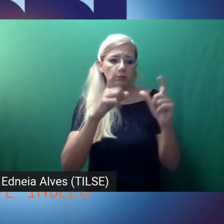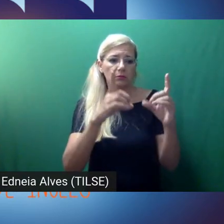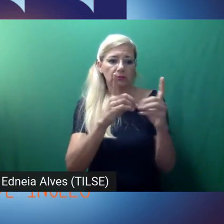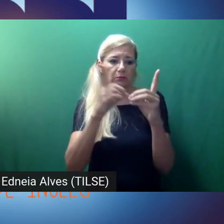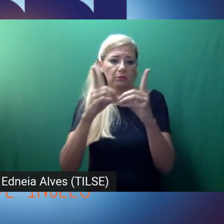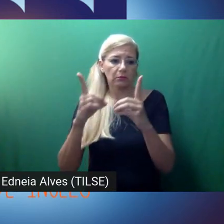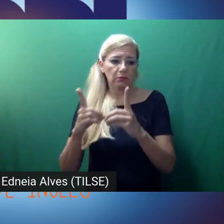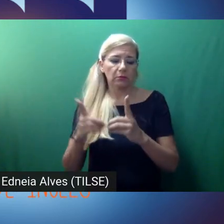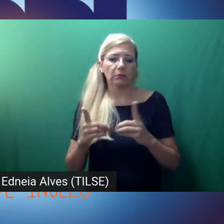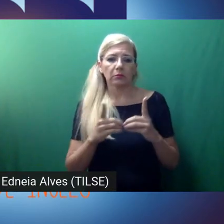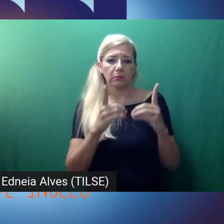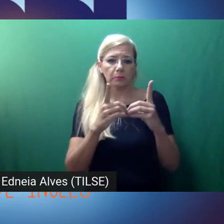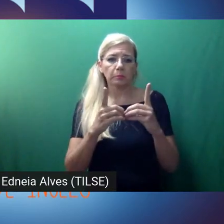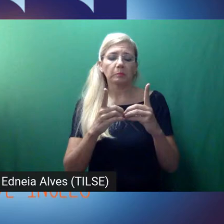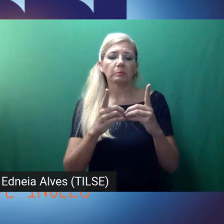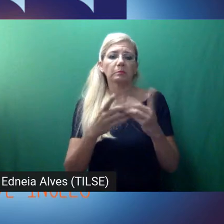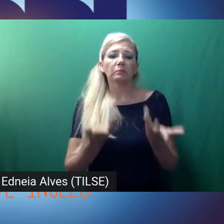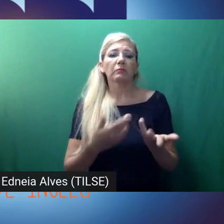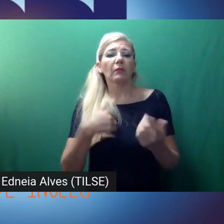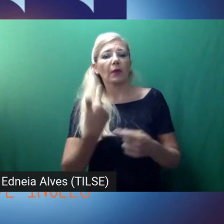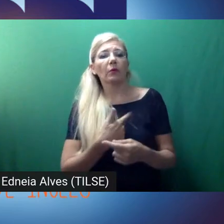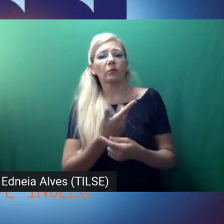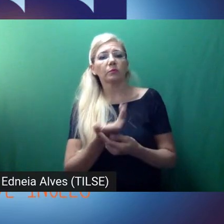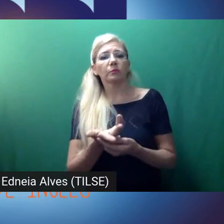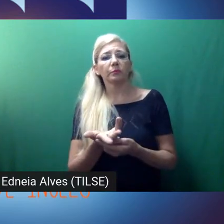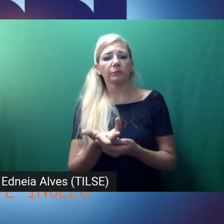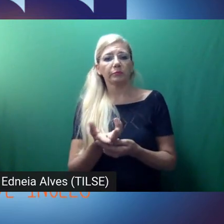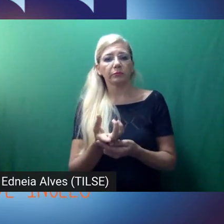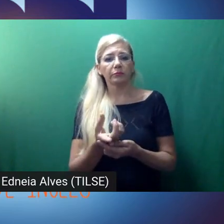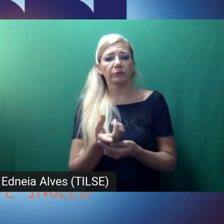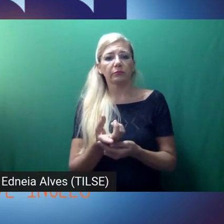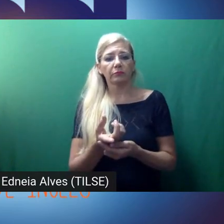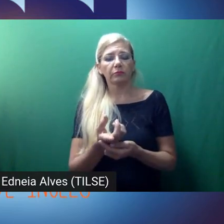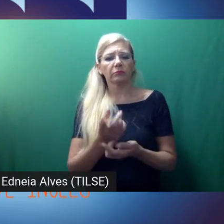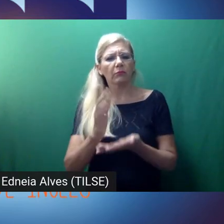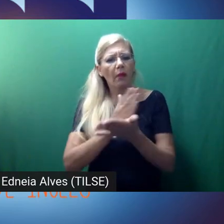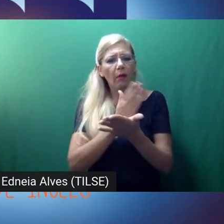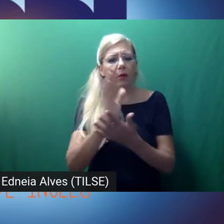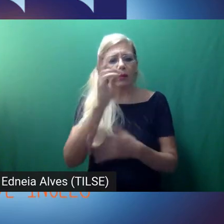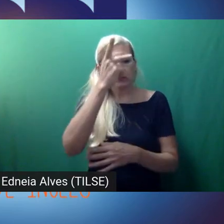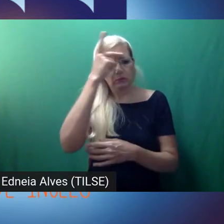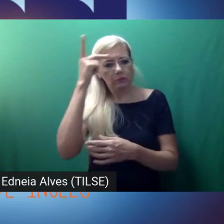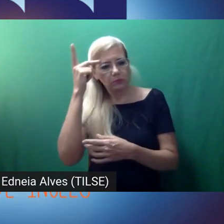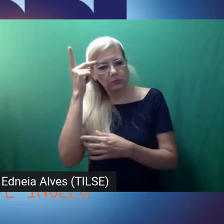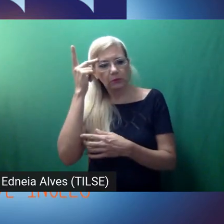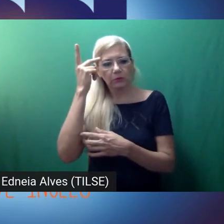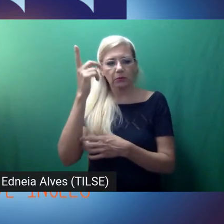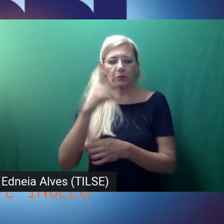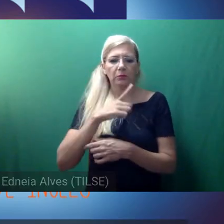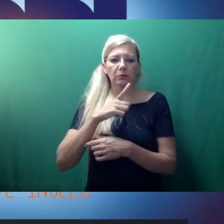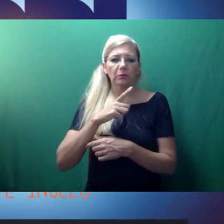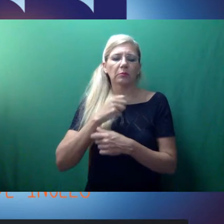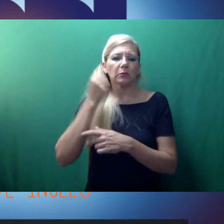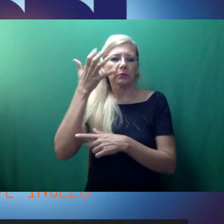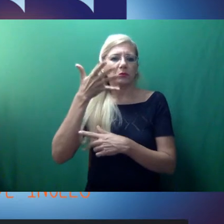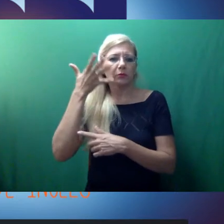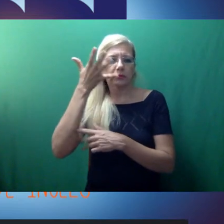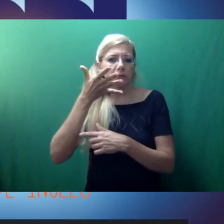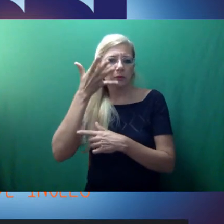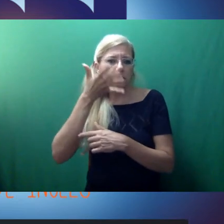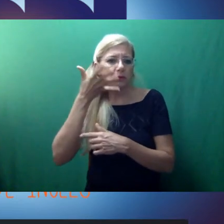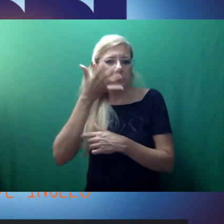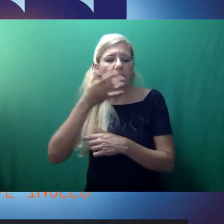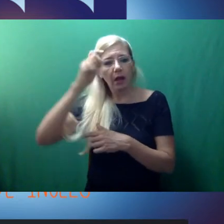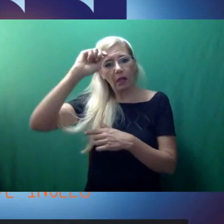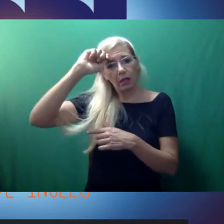reading? And I just saw somebody posting that there was a conference about African-American literature and